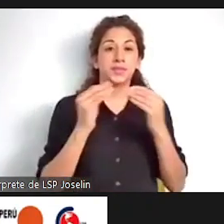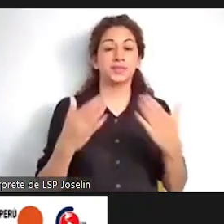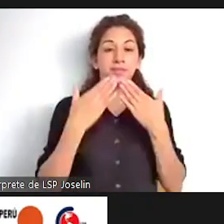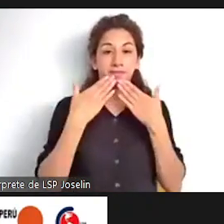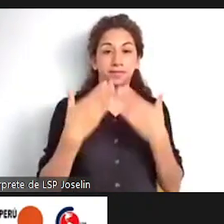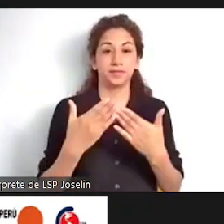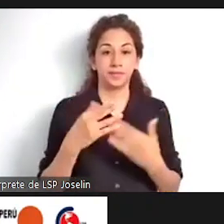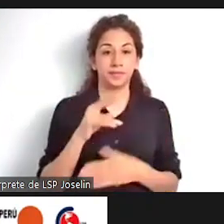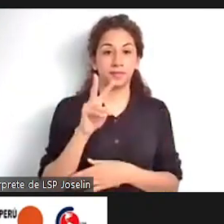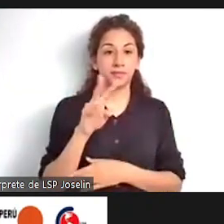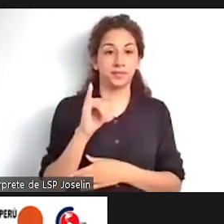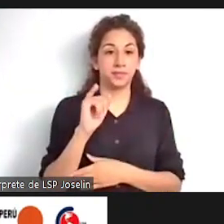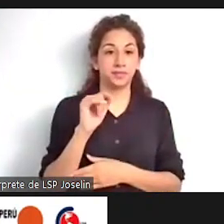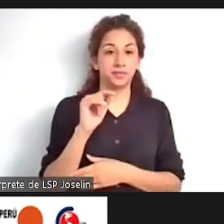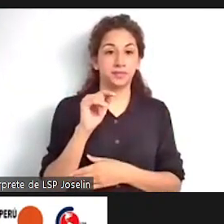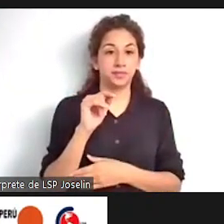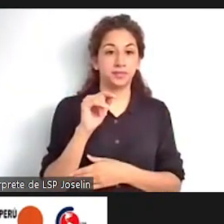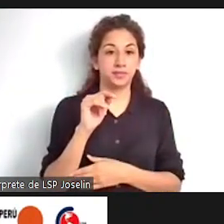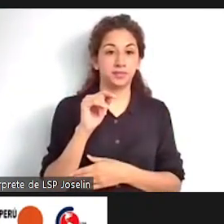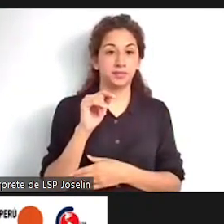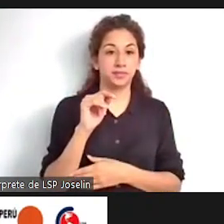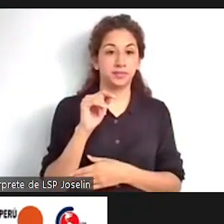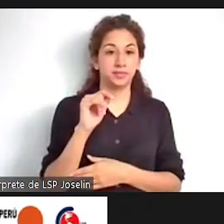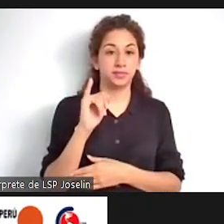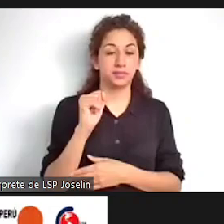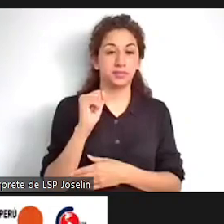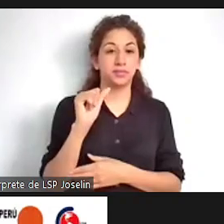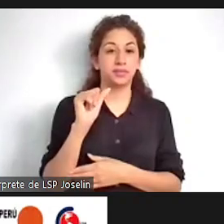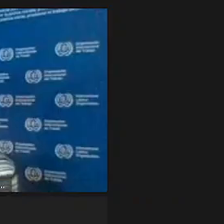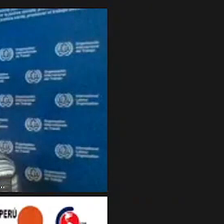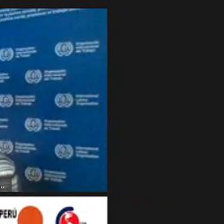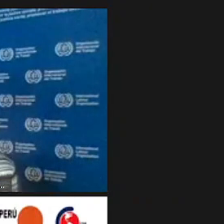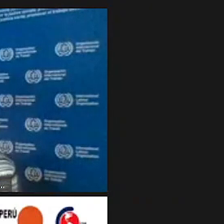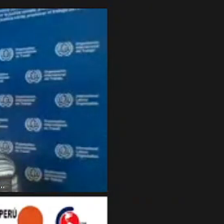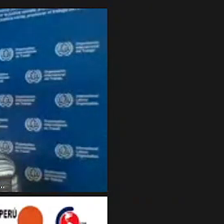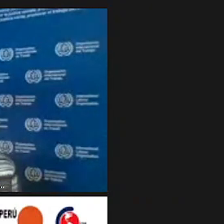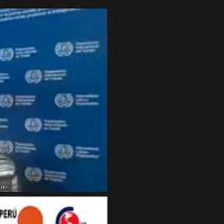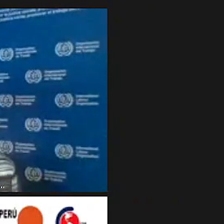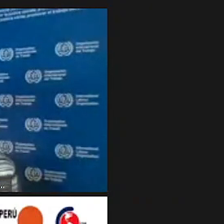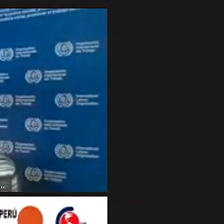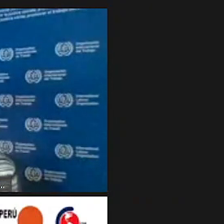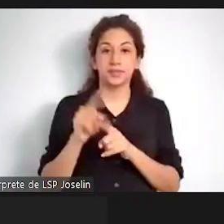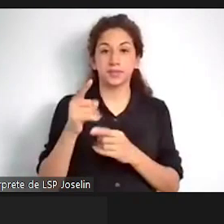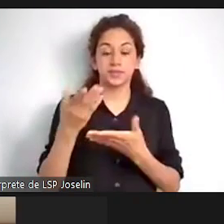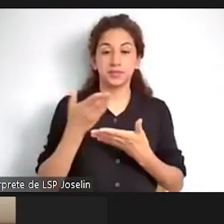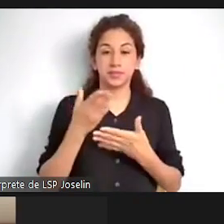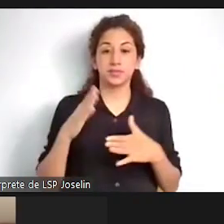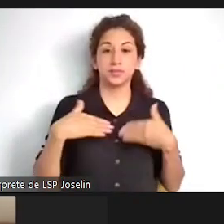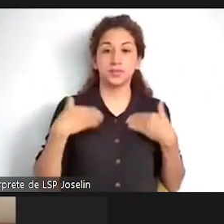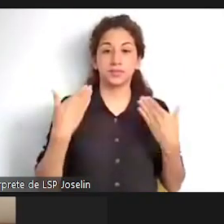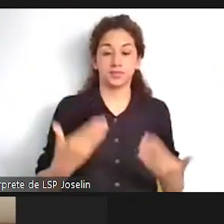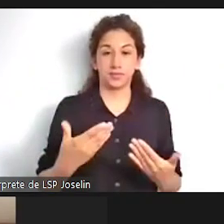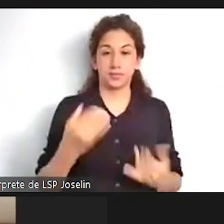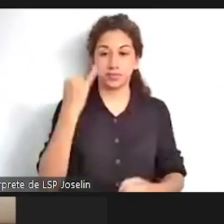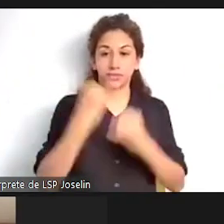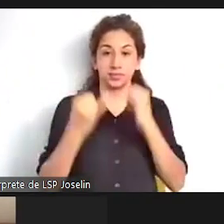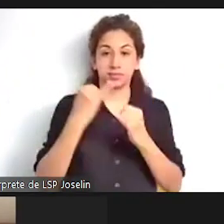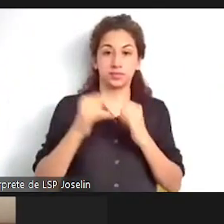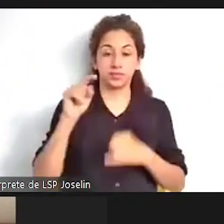thank you thank you mr isara and now we will uh hand over the floor to mesa